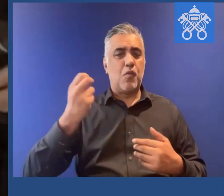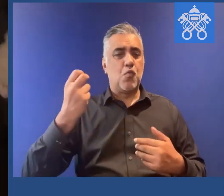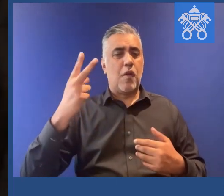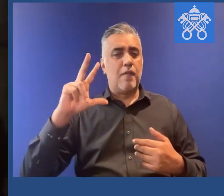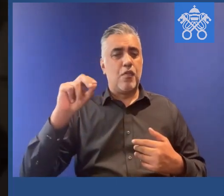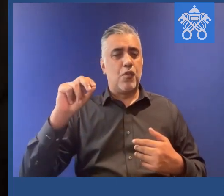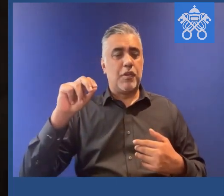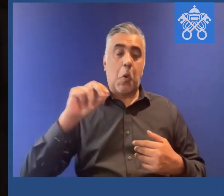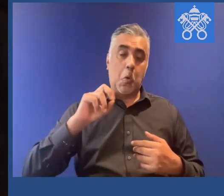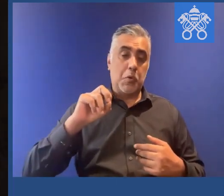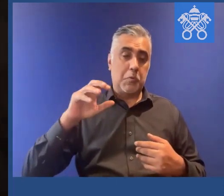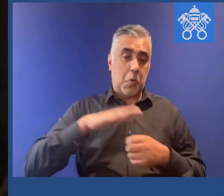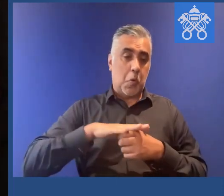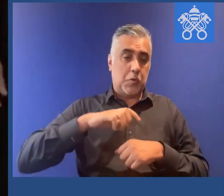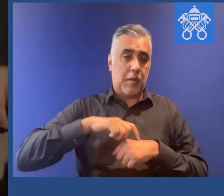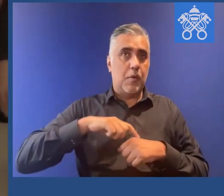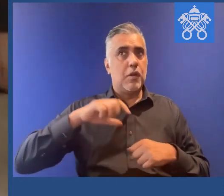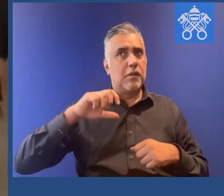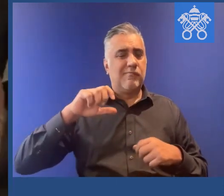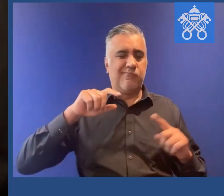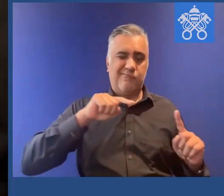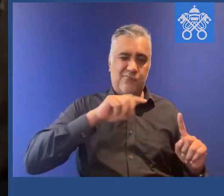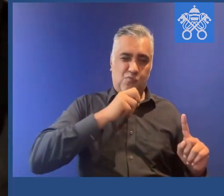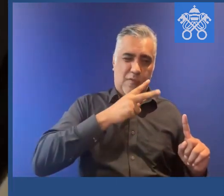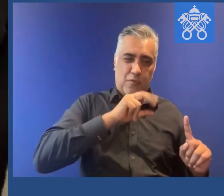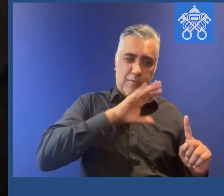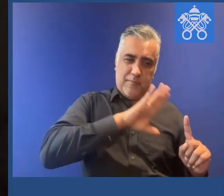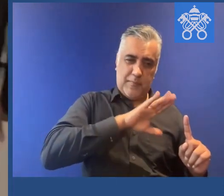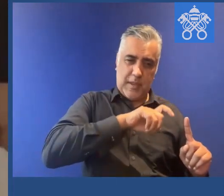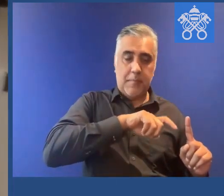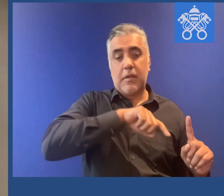time, 10:30 Rome time.